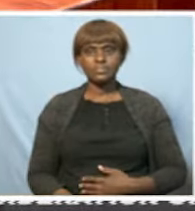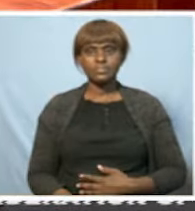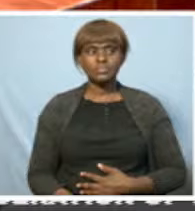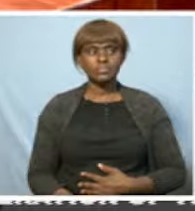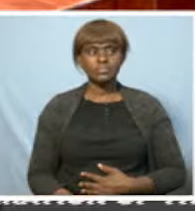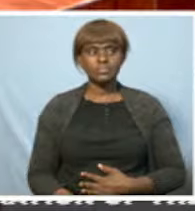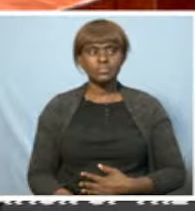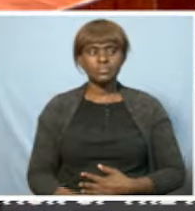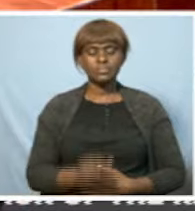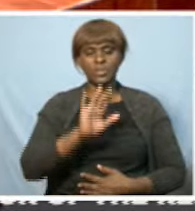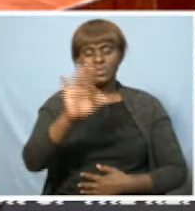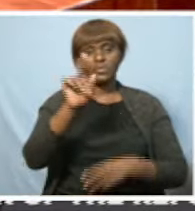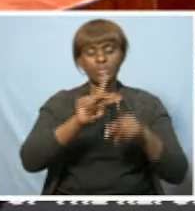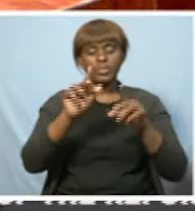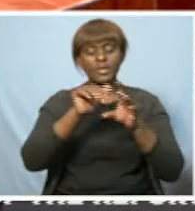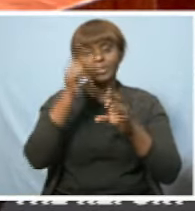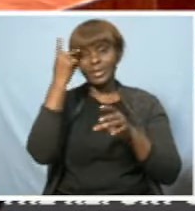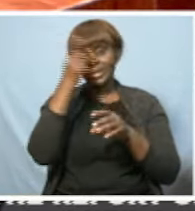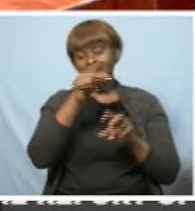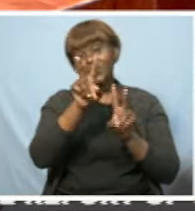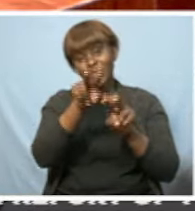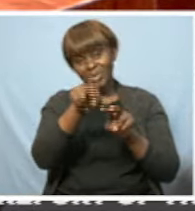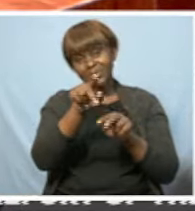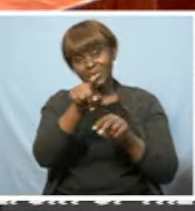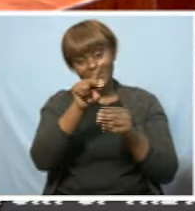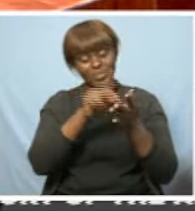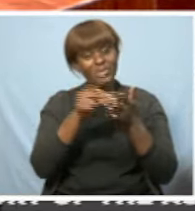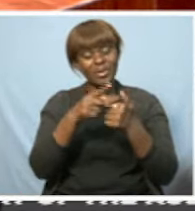Your people in PETAUKE are following this conversation.